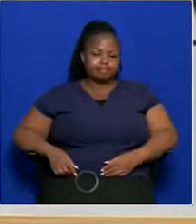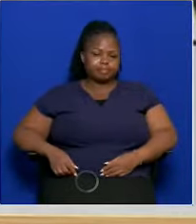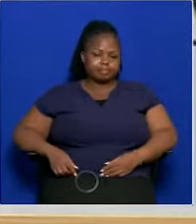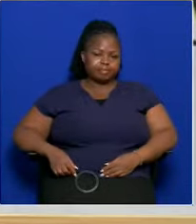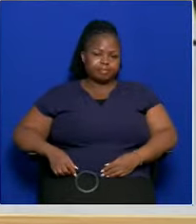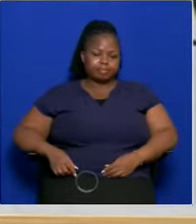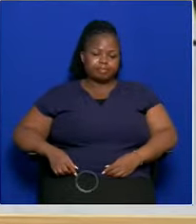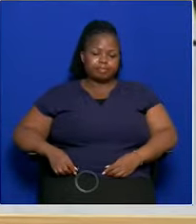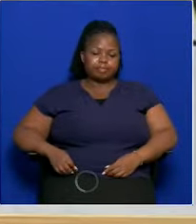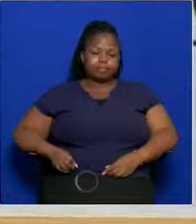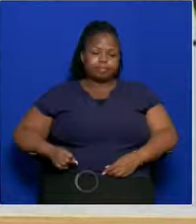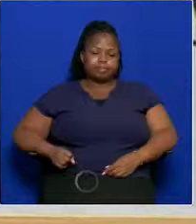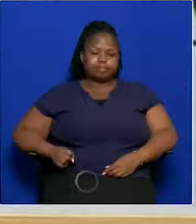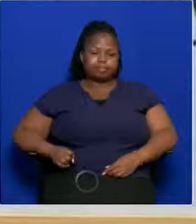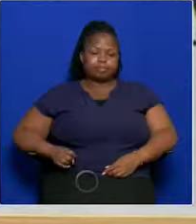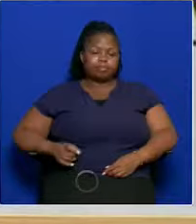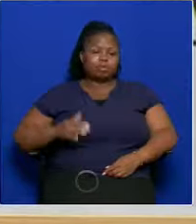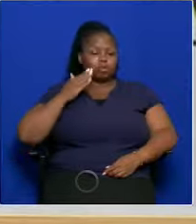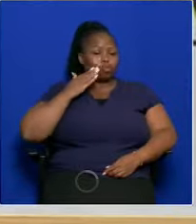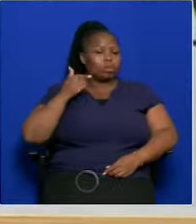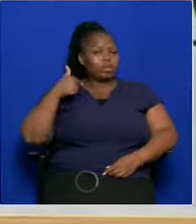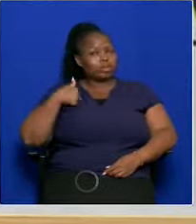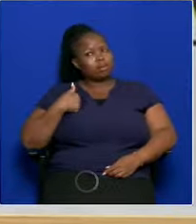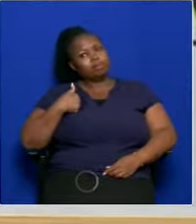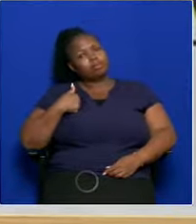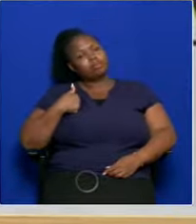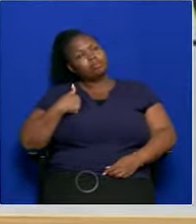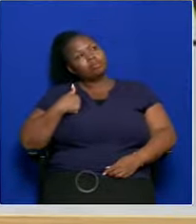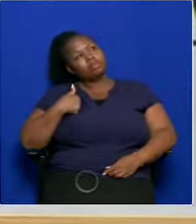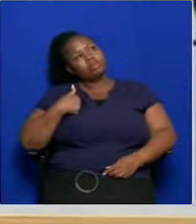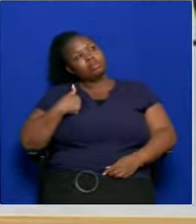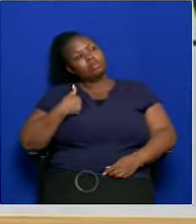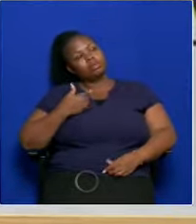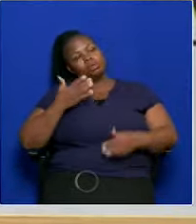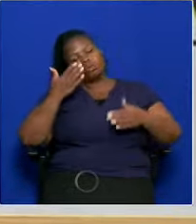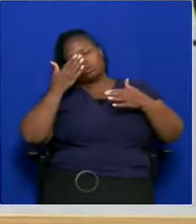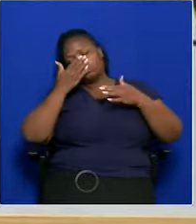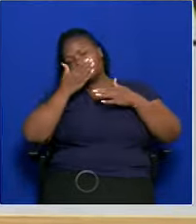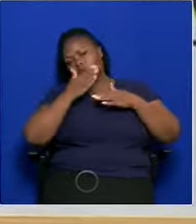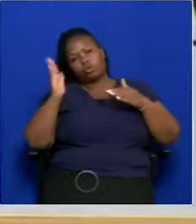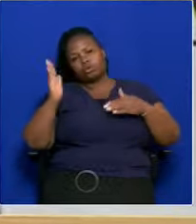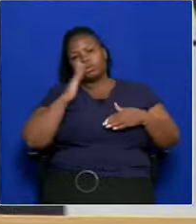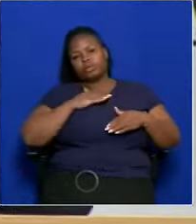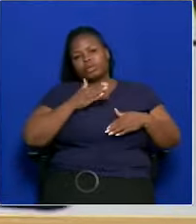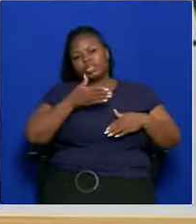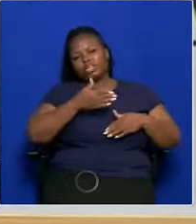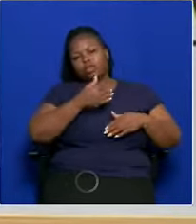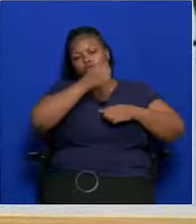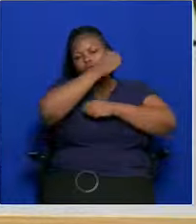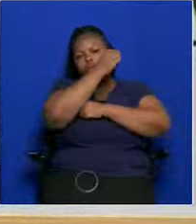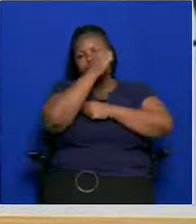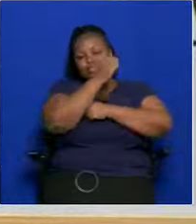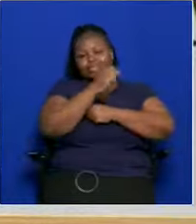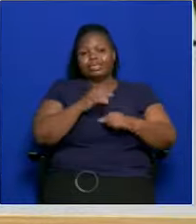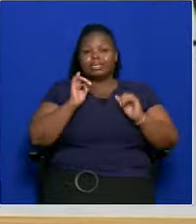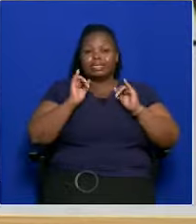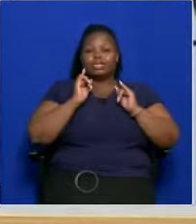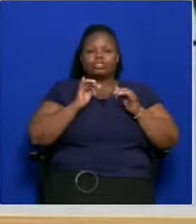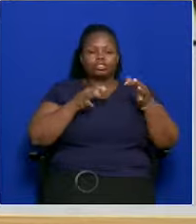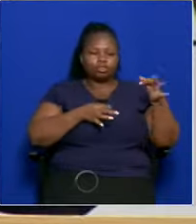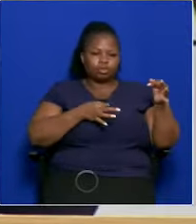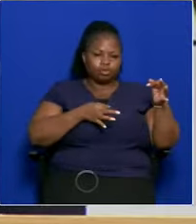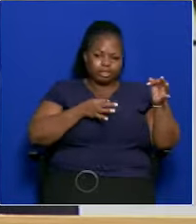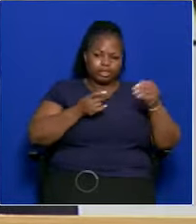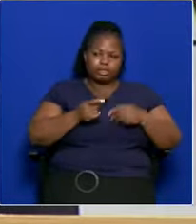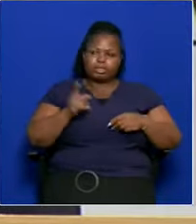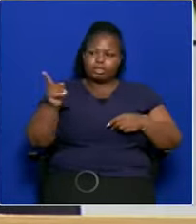When I'm not working from the office and there is urgent document, they will send him to bring for me to